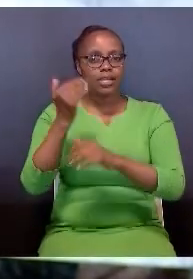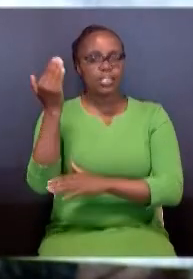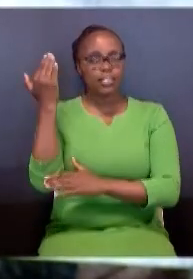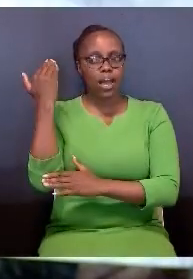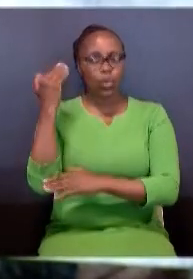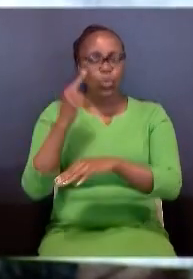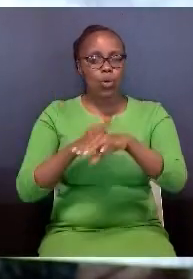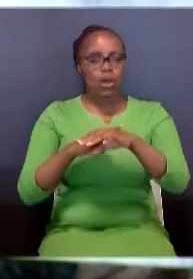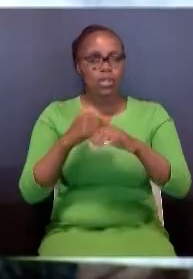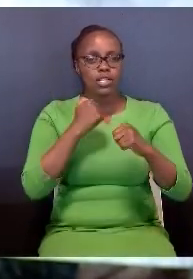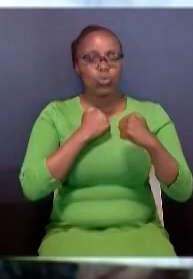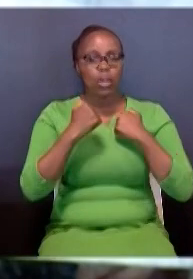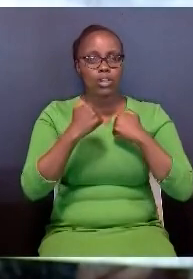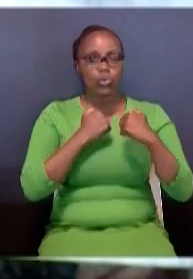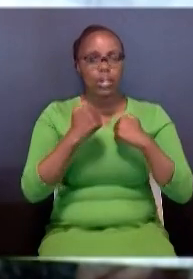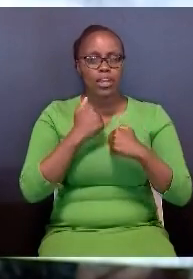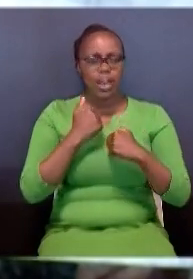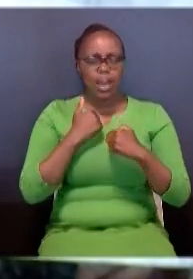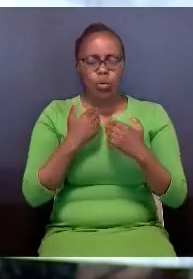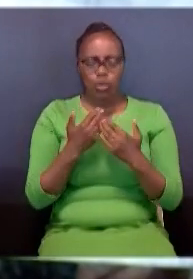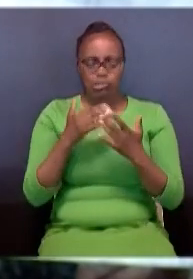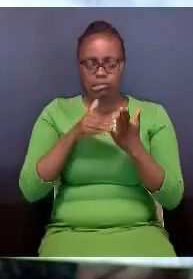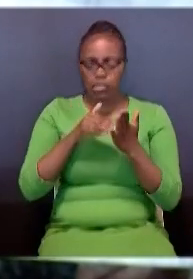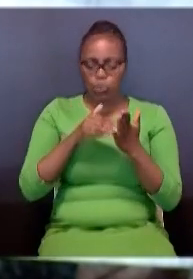when Rwanda was at its lowest point,